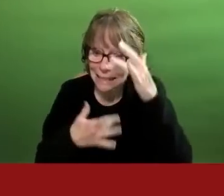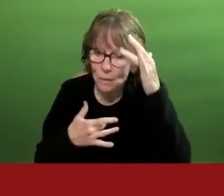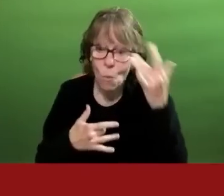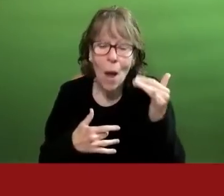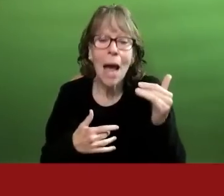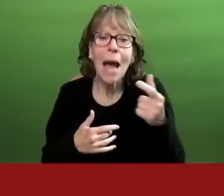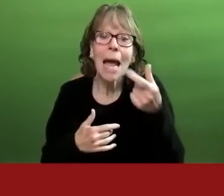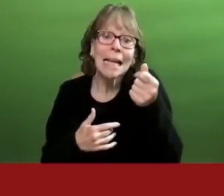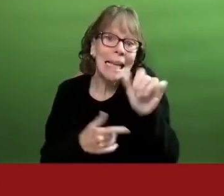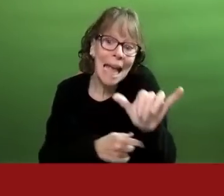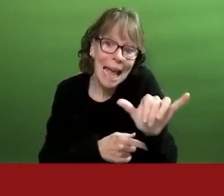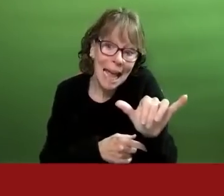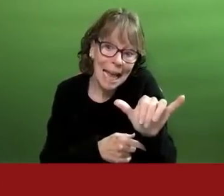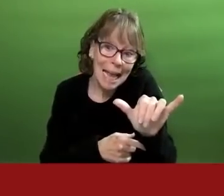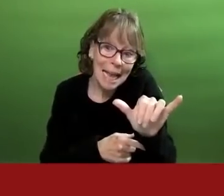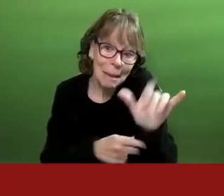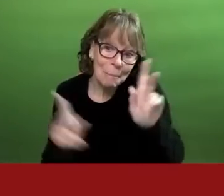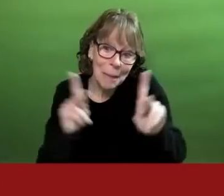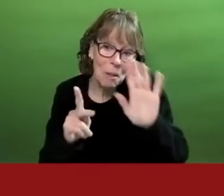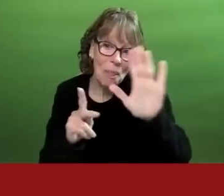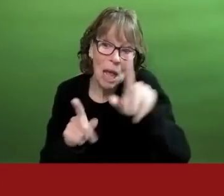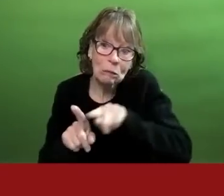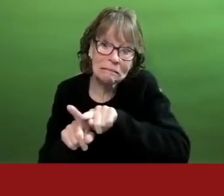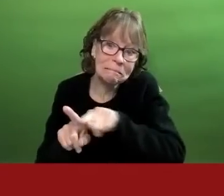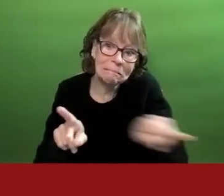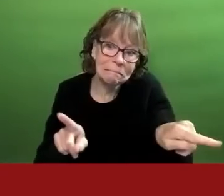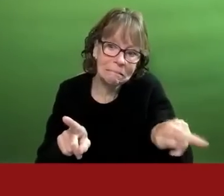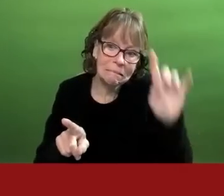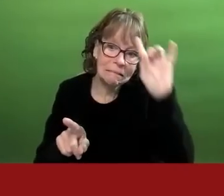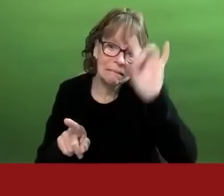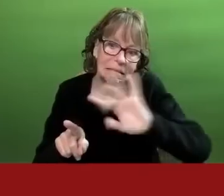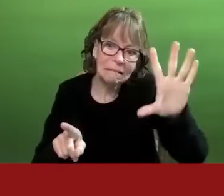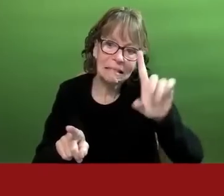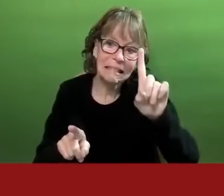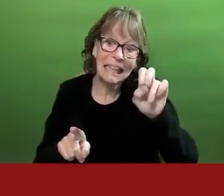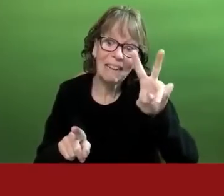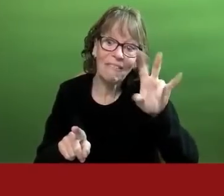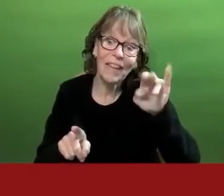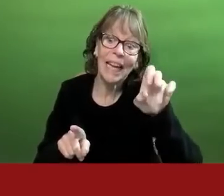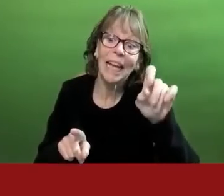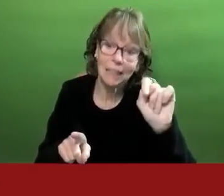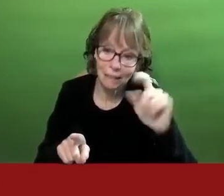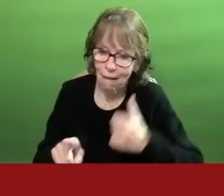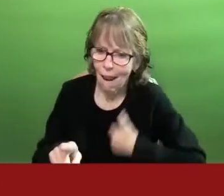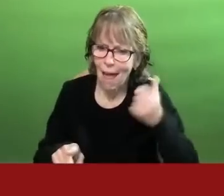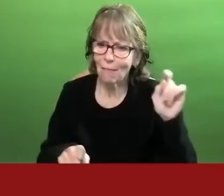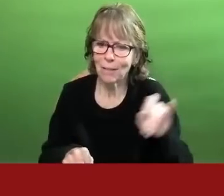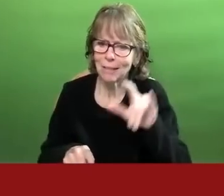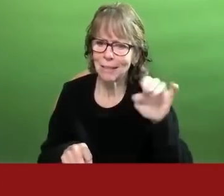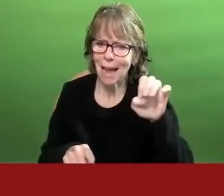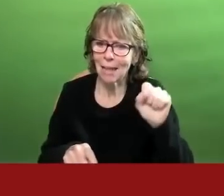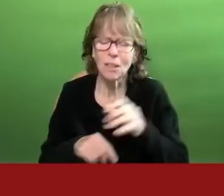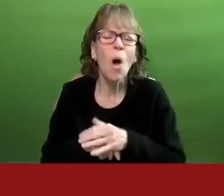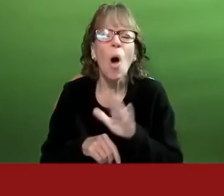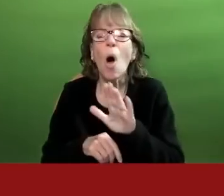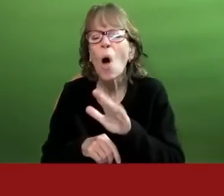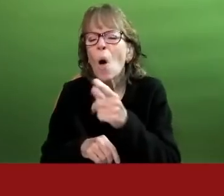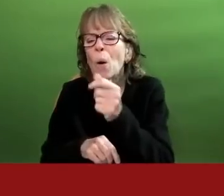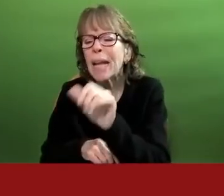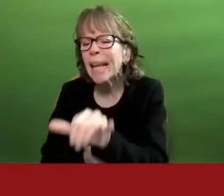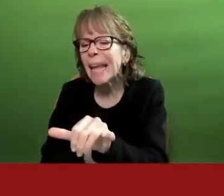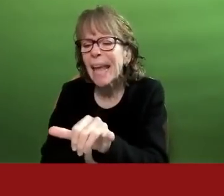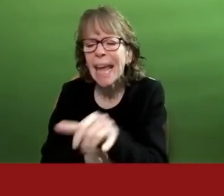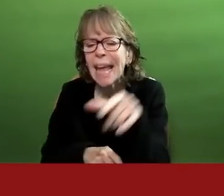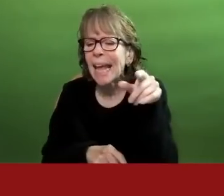deviant lifestyles. He literally said, I bet there's more kidney disease among gays because they are more